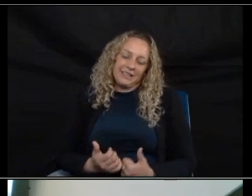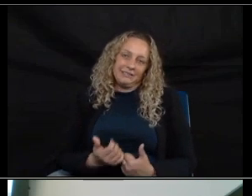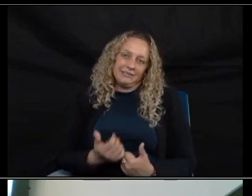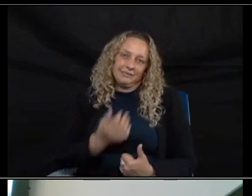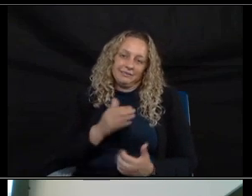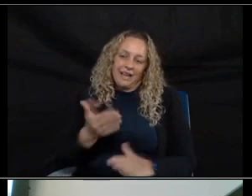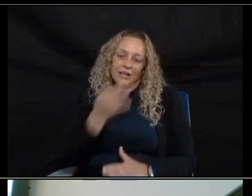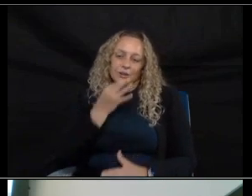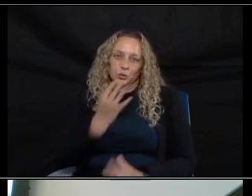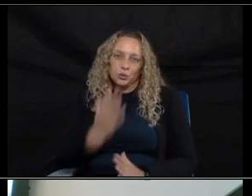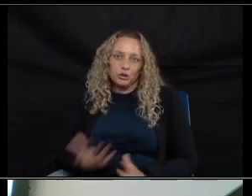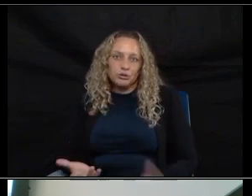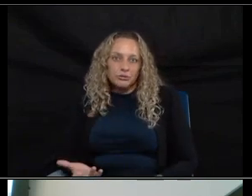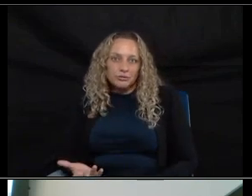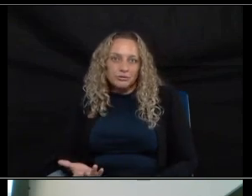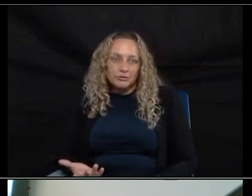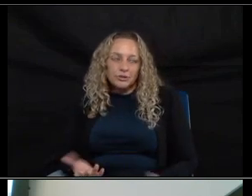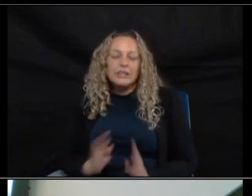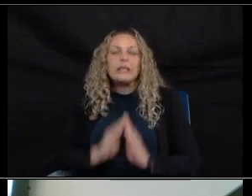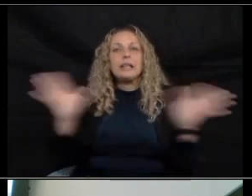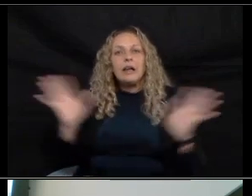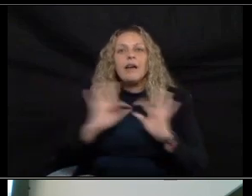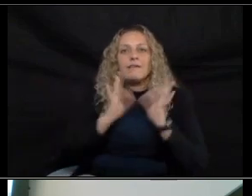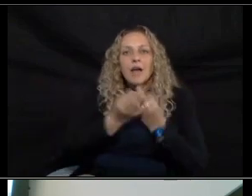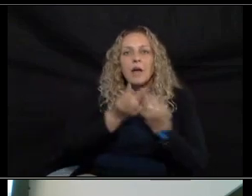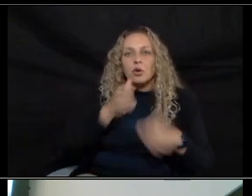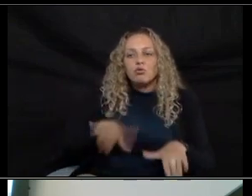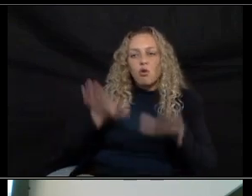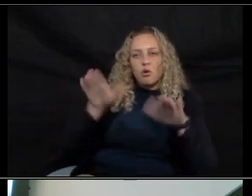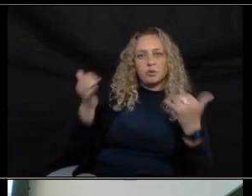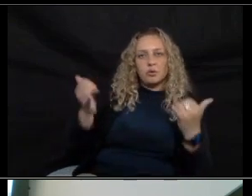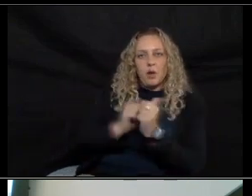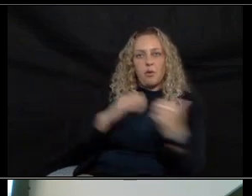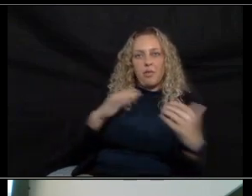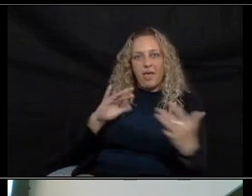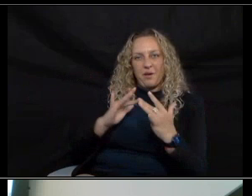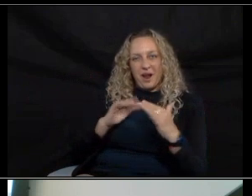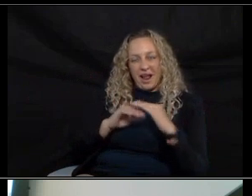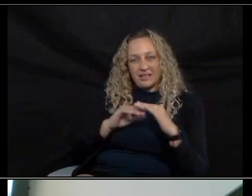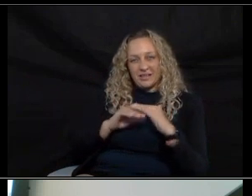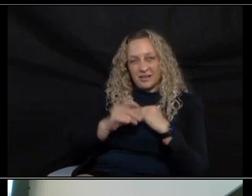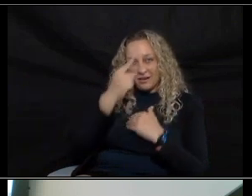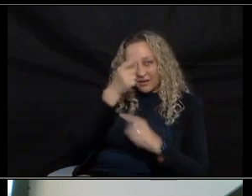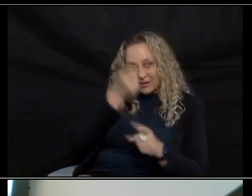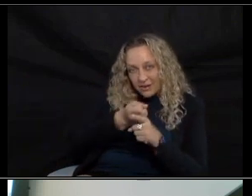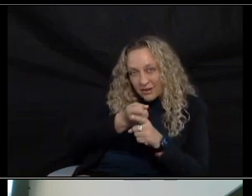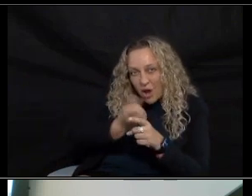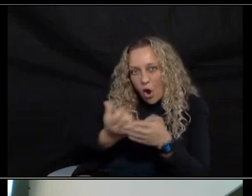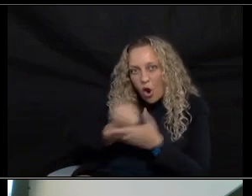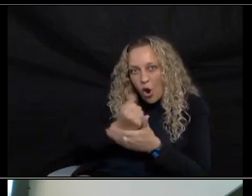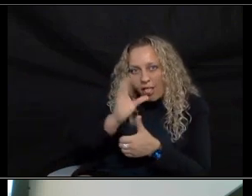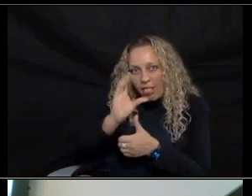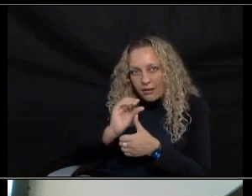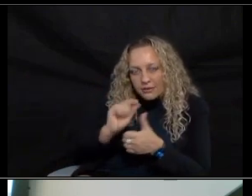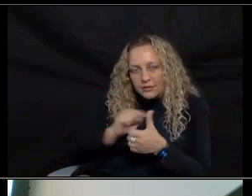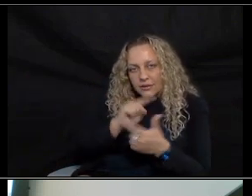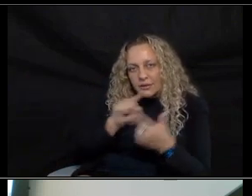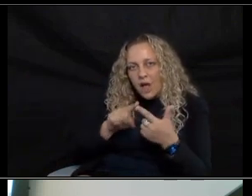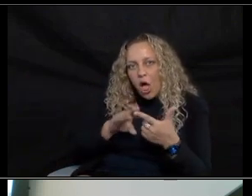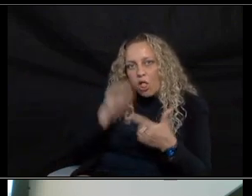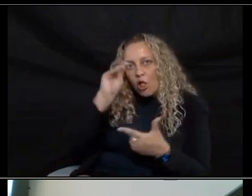Let me just be very clear on this. Families who grow up today without internet access earn less,